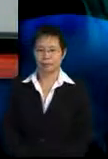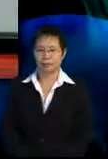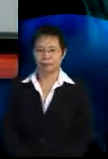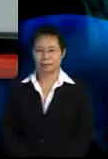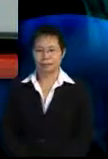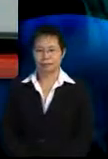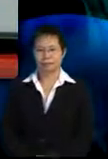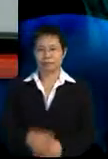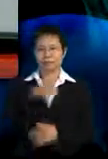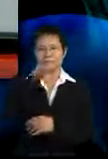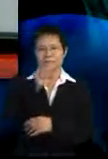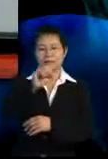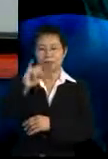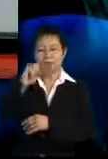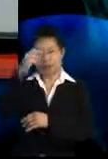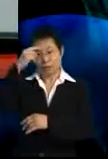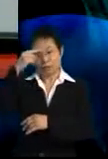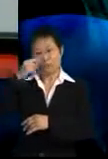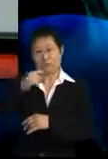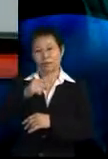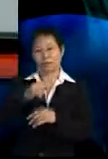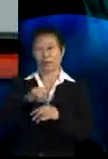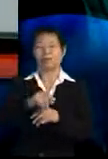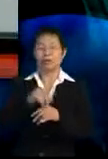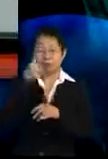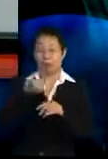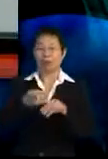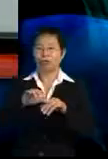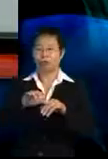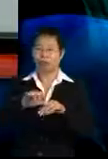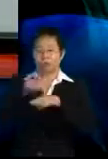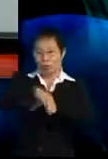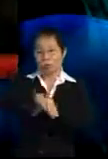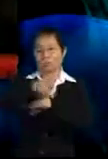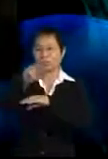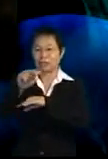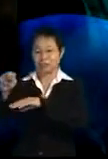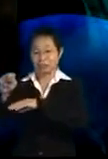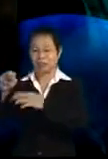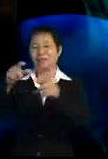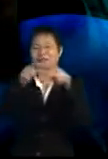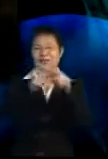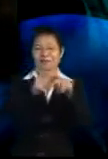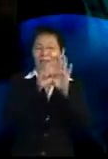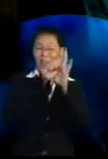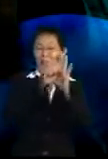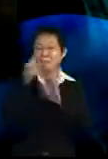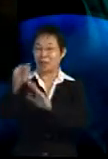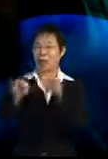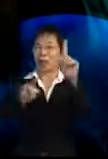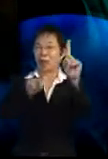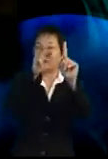The SI unit for force is Newton. The symbol is N. 1